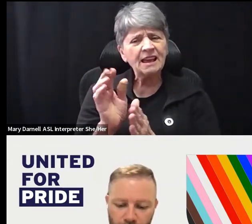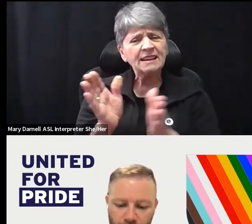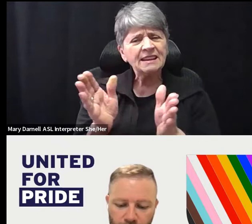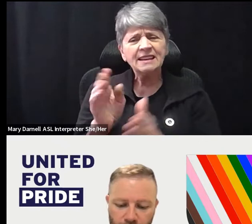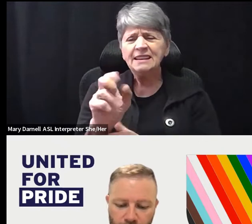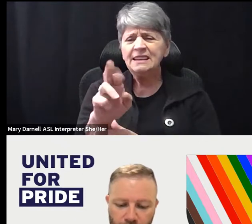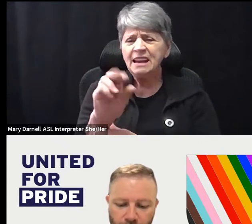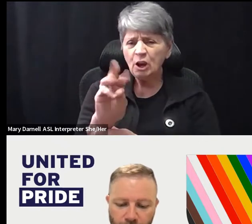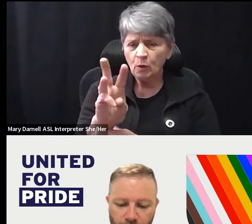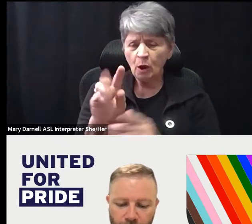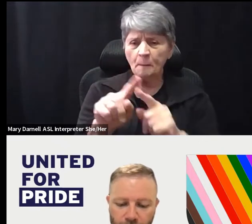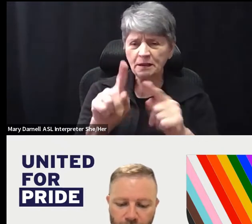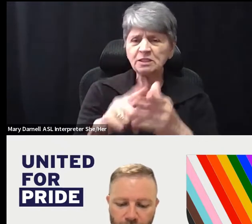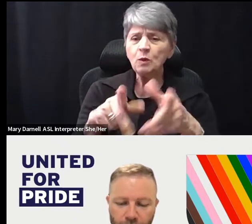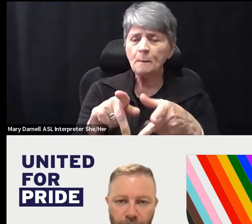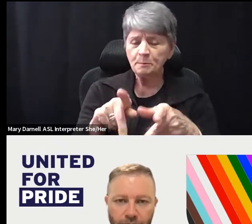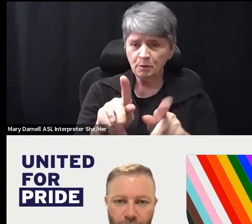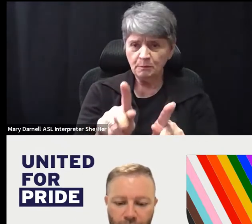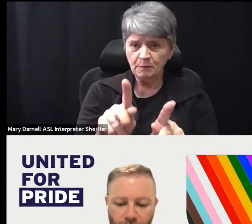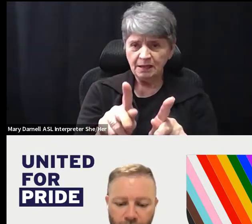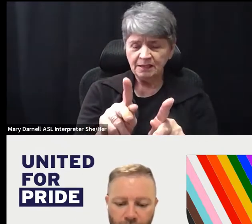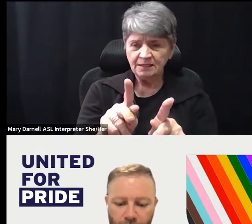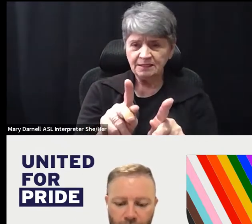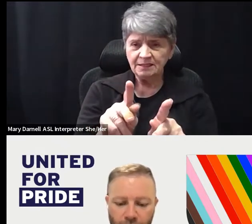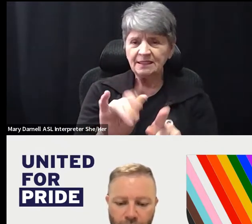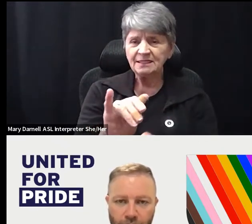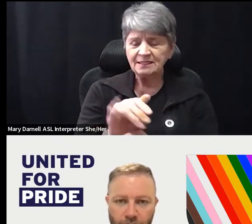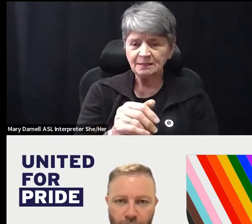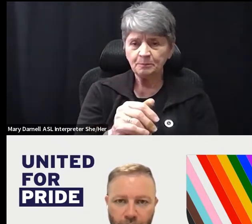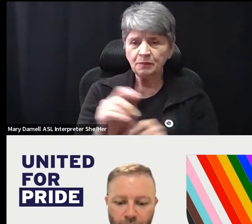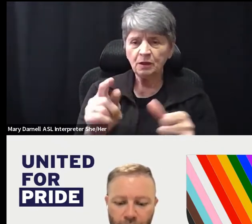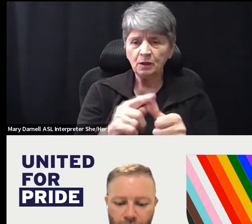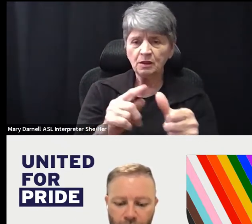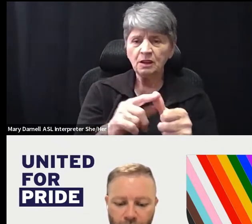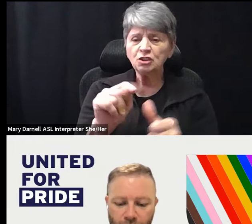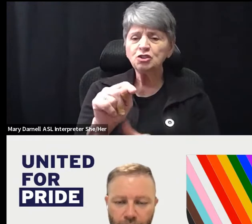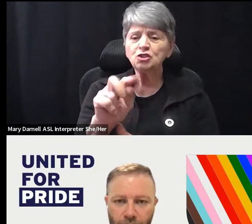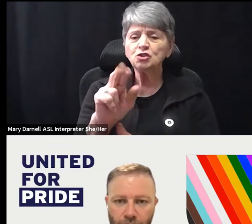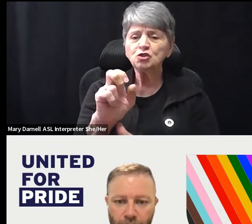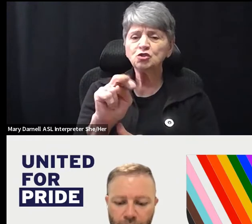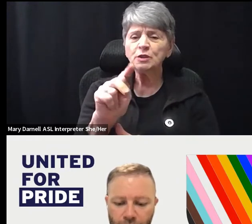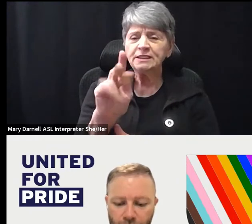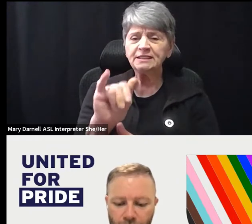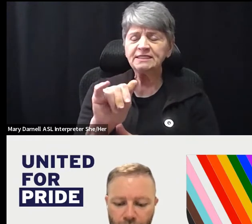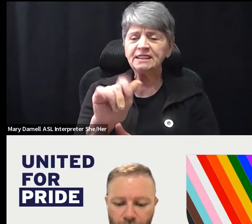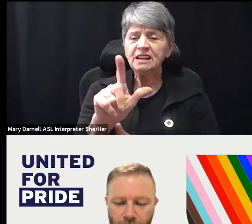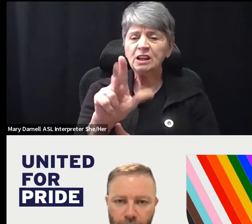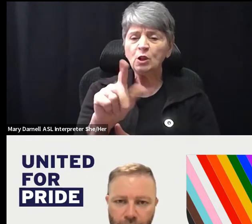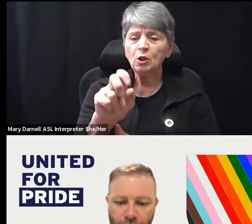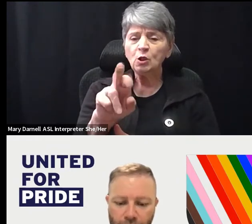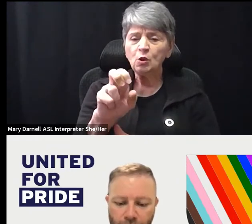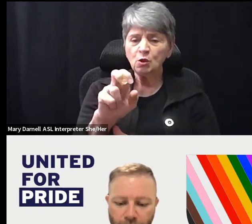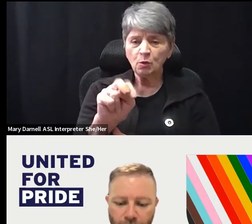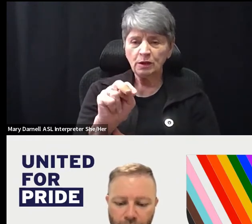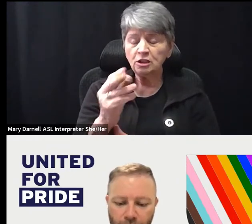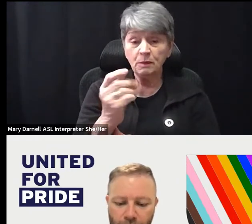this radical decision in Carson. So the first case is the case Trinity Lutheran. In this case, you might all remember because it was just